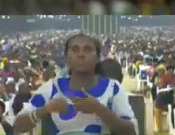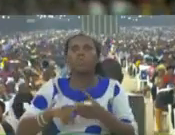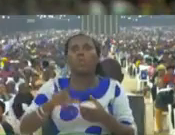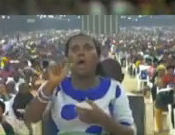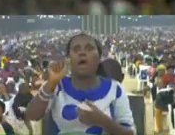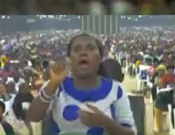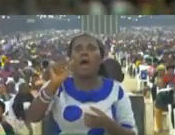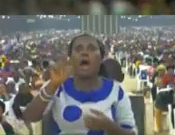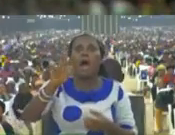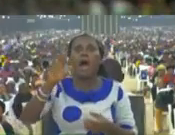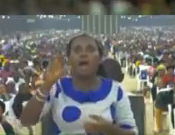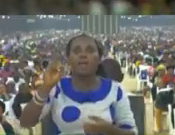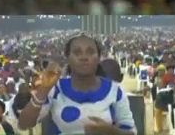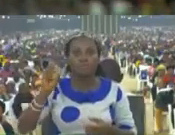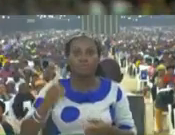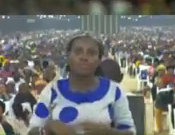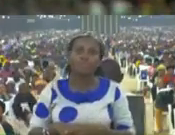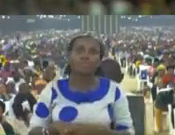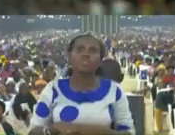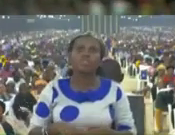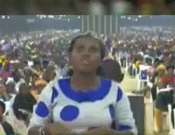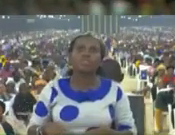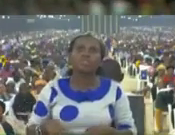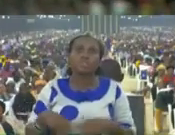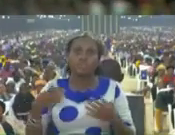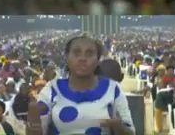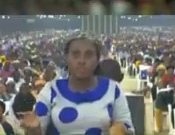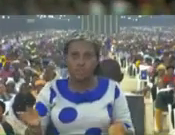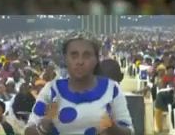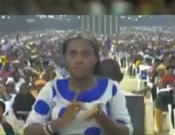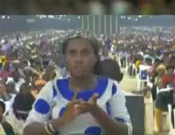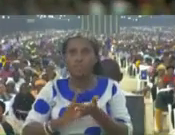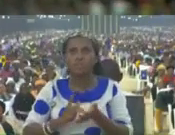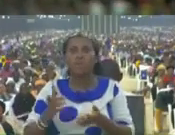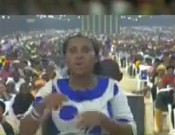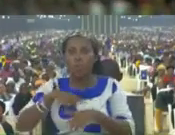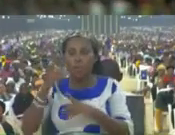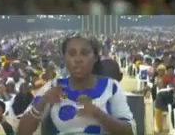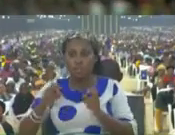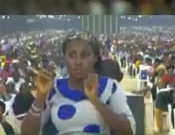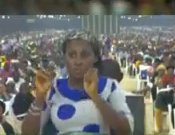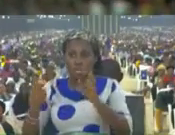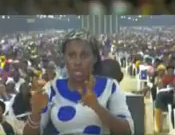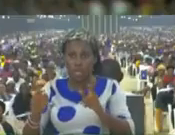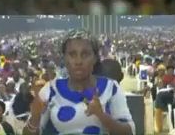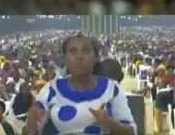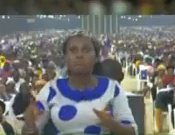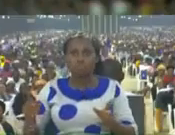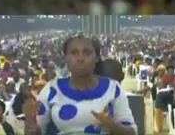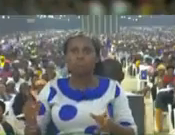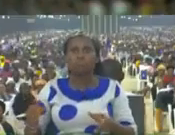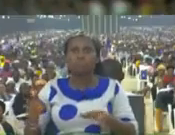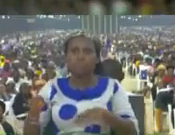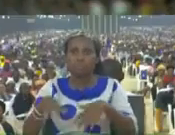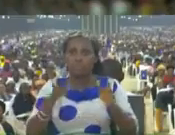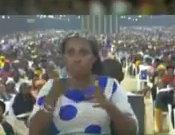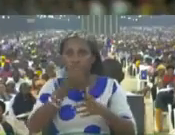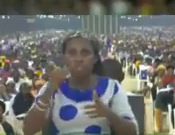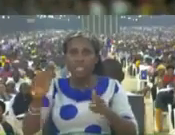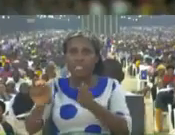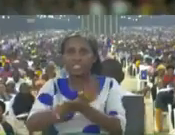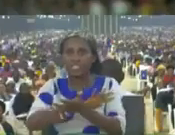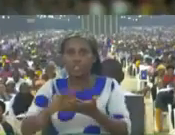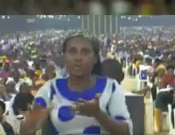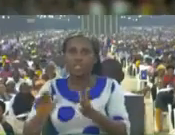loaded him with drugs. When he was a bit more stable, they released him. Because he had burnt his books and everything, he